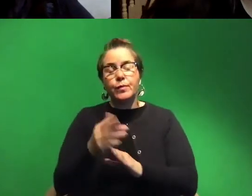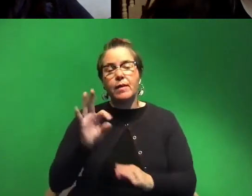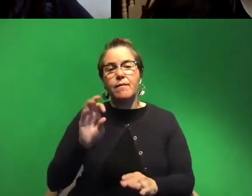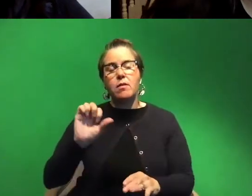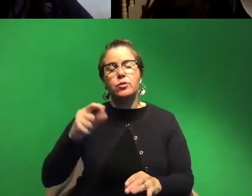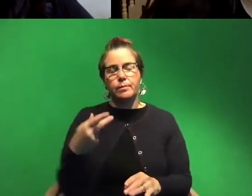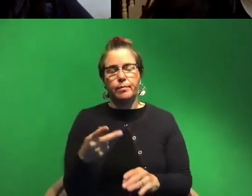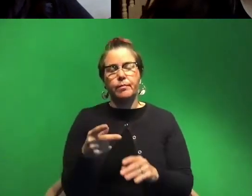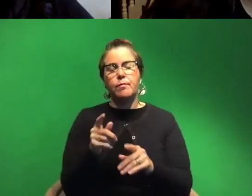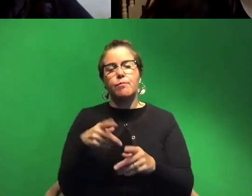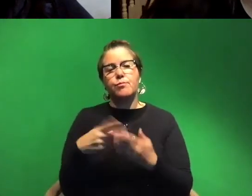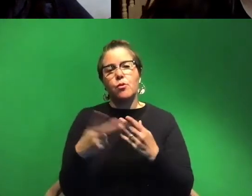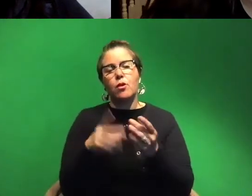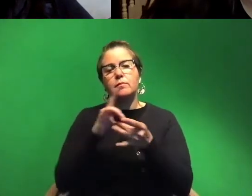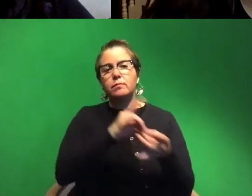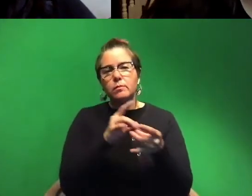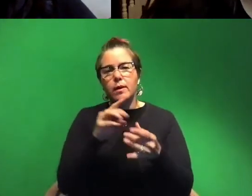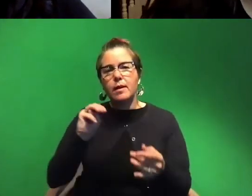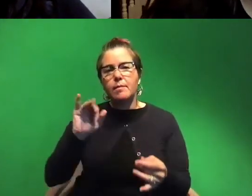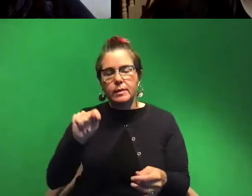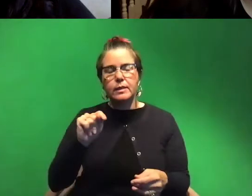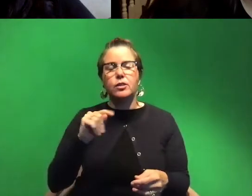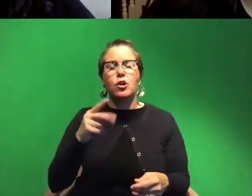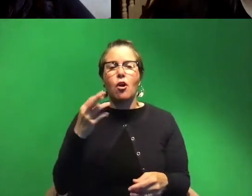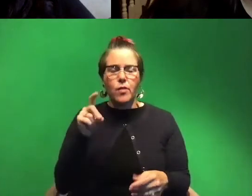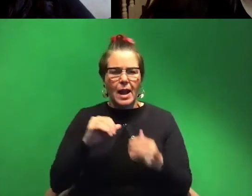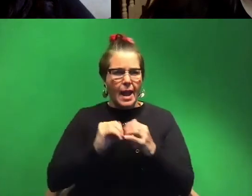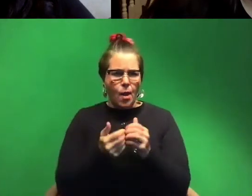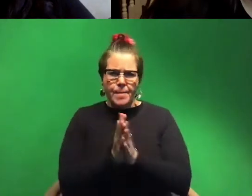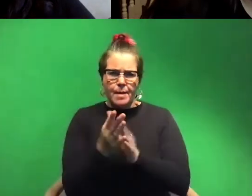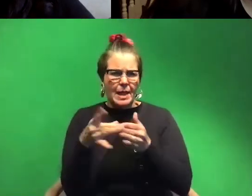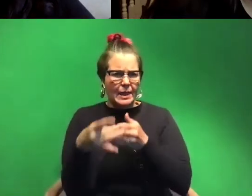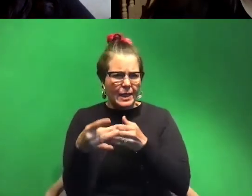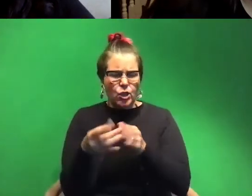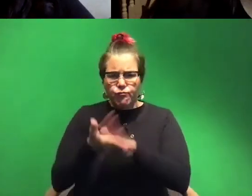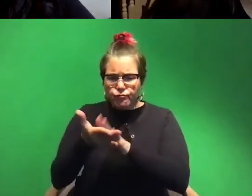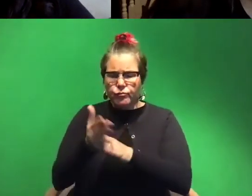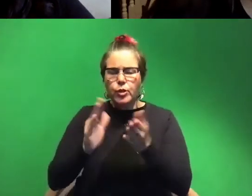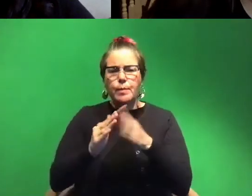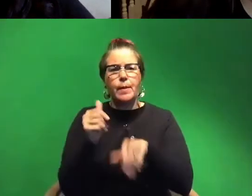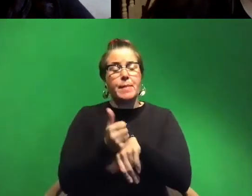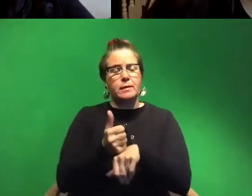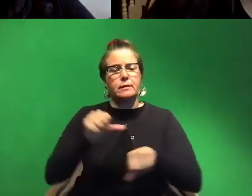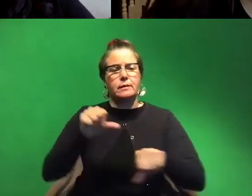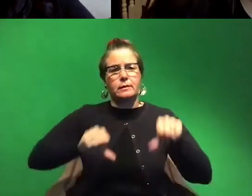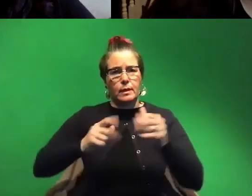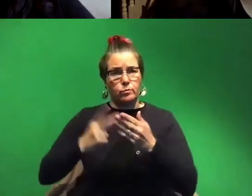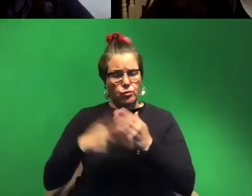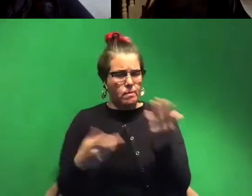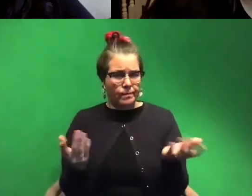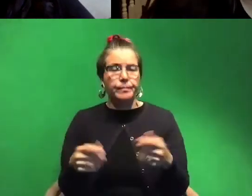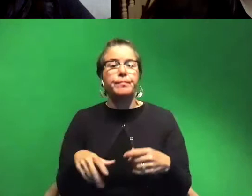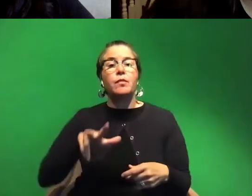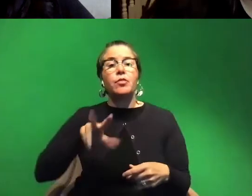was in conjunction with MIT and Harvard in how to be a leader in running community-based science programs. And we had